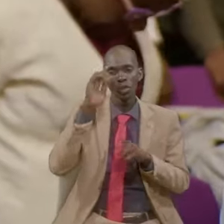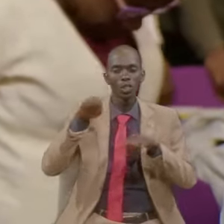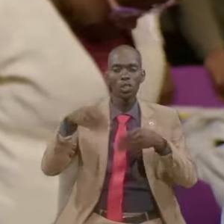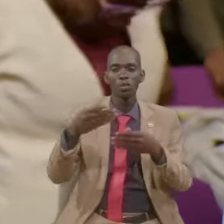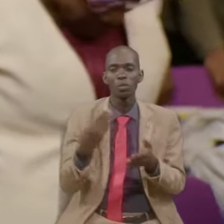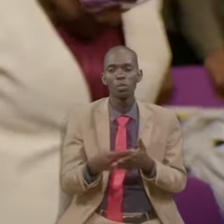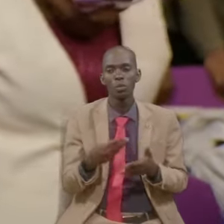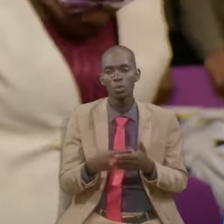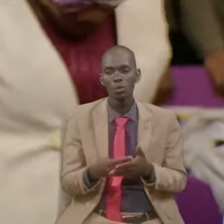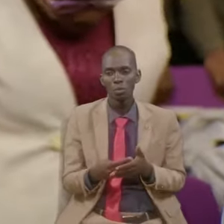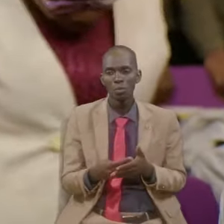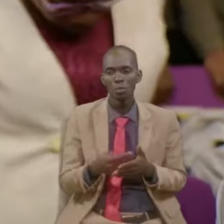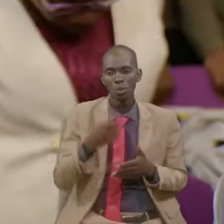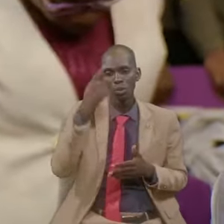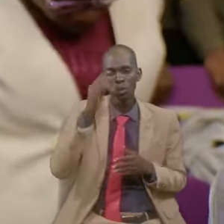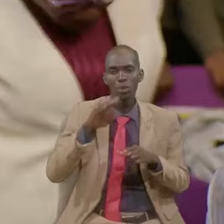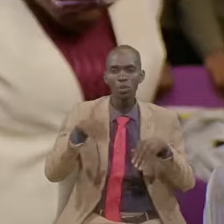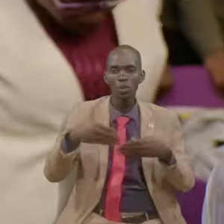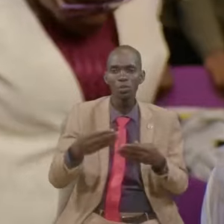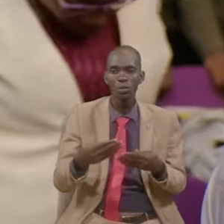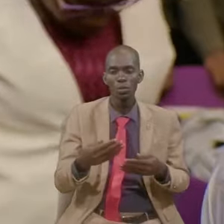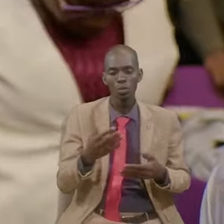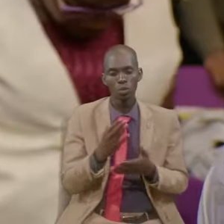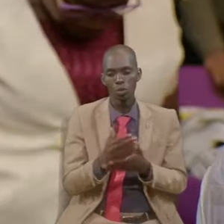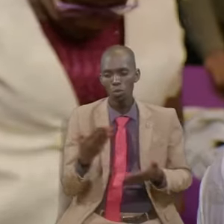they give you material things.